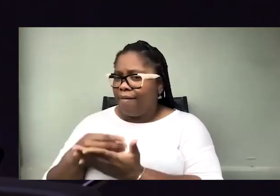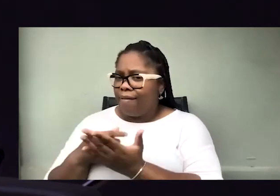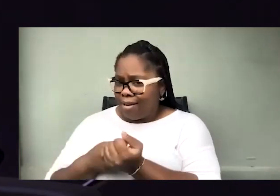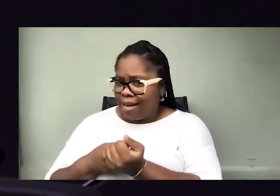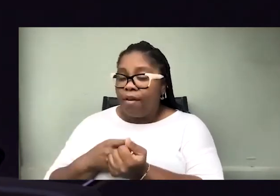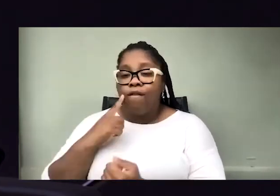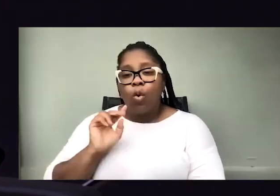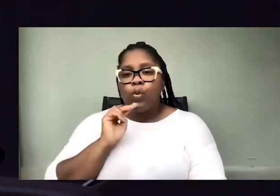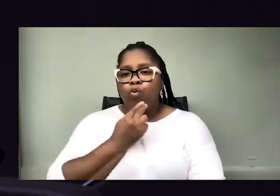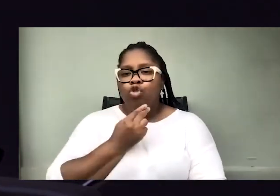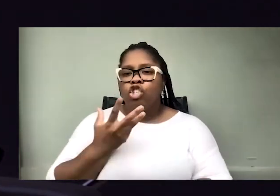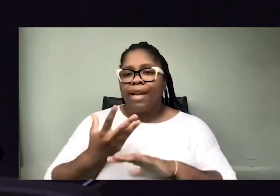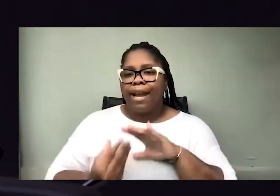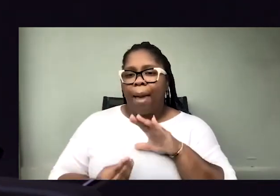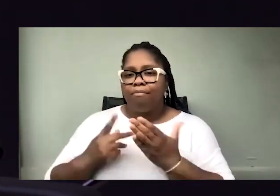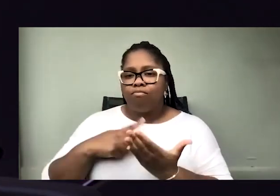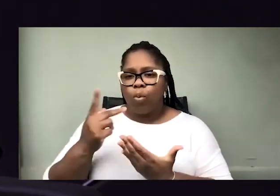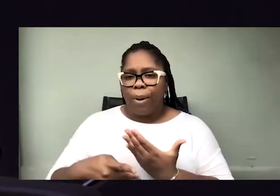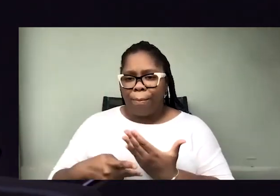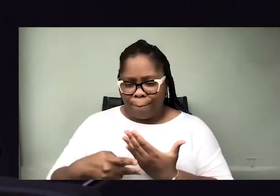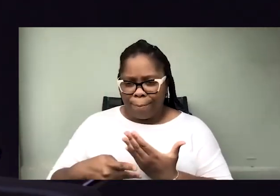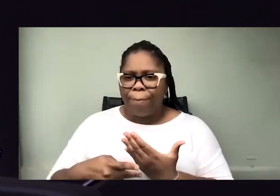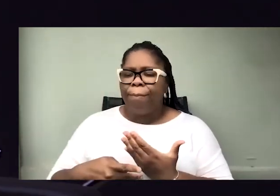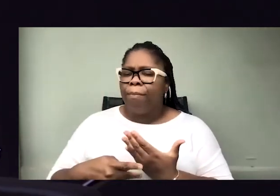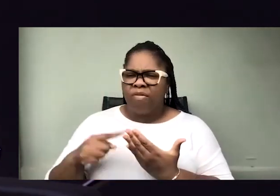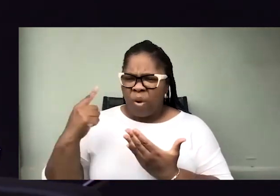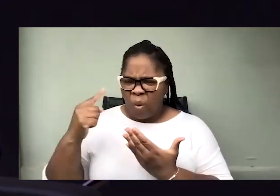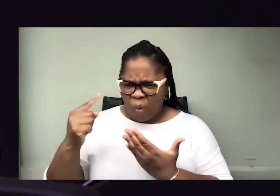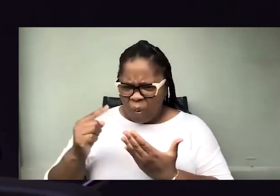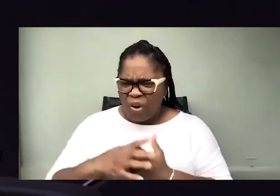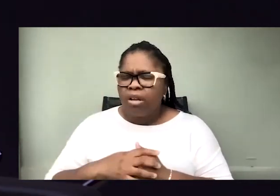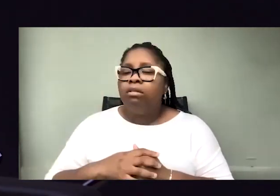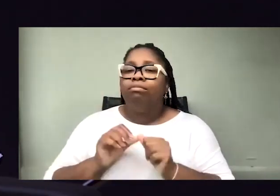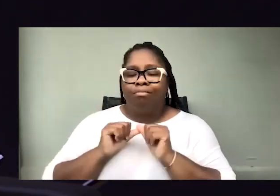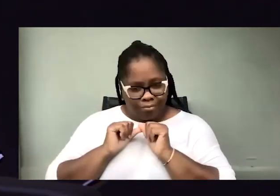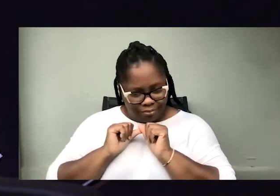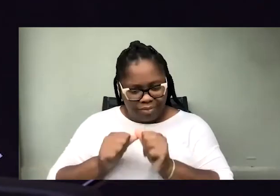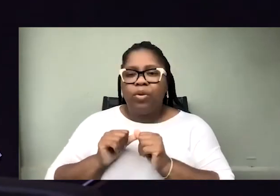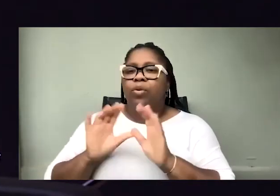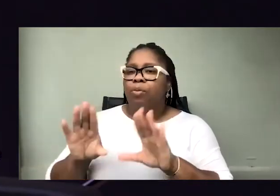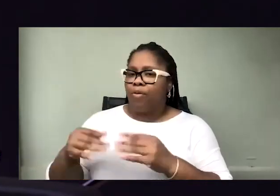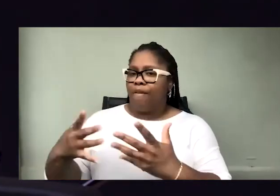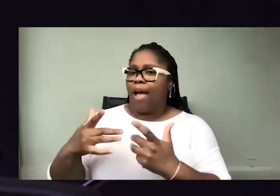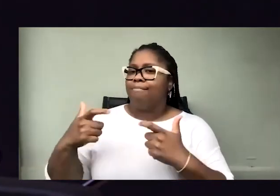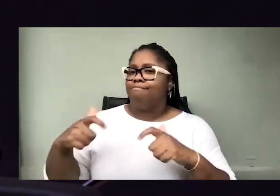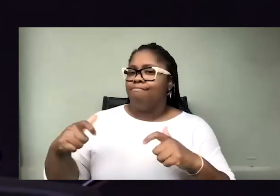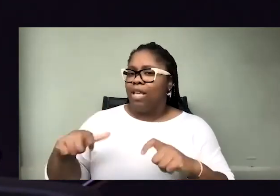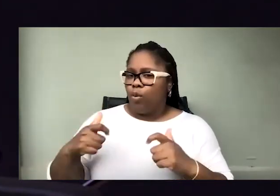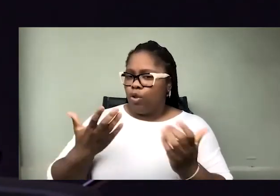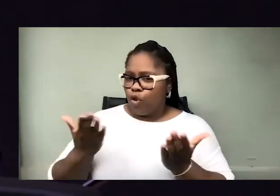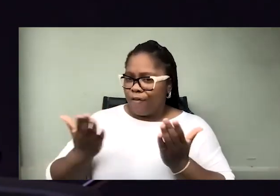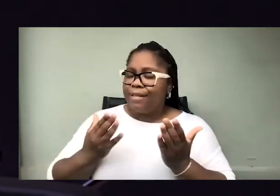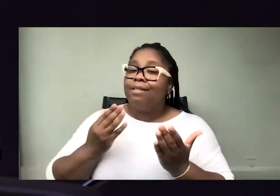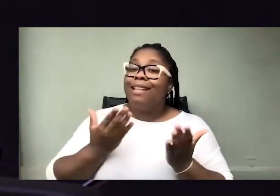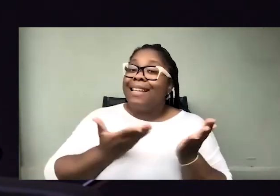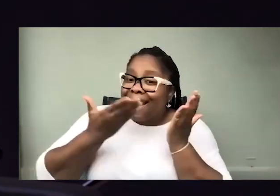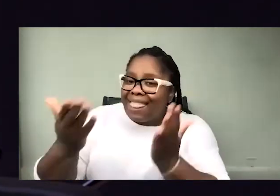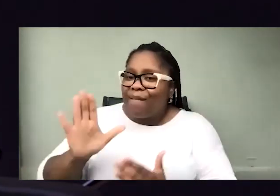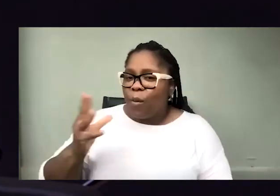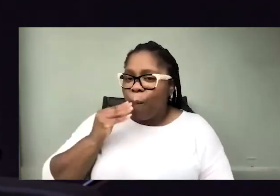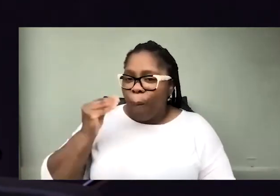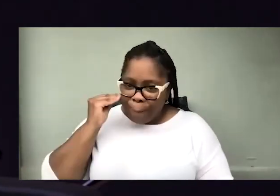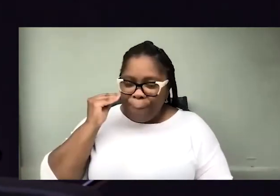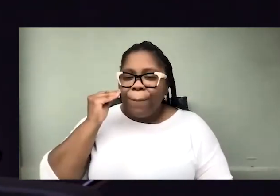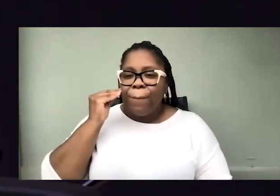for nutrition gap programs. And that was to continue to provide meal services, home delivered meals,